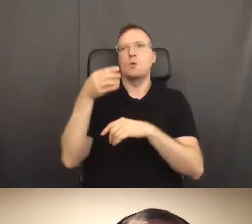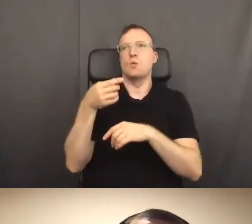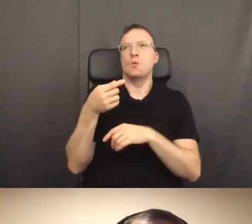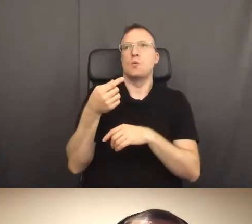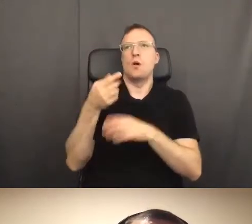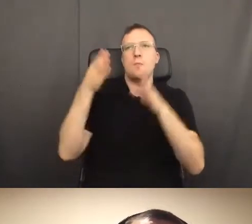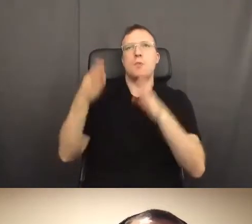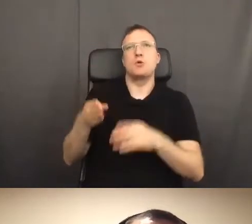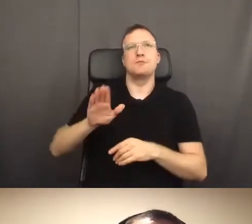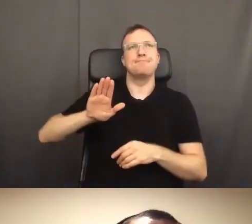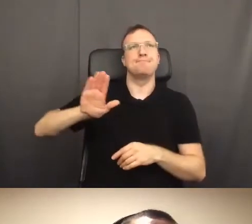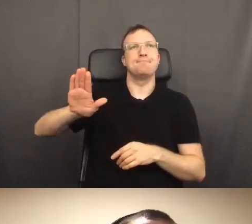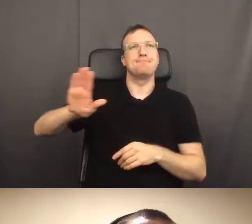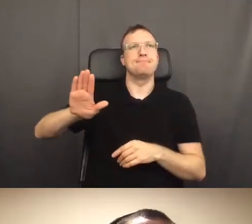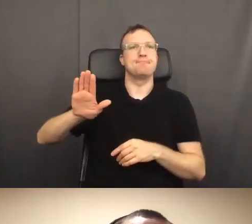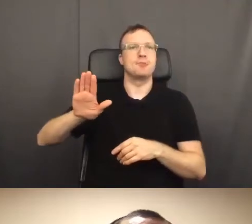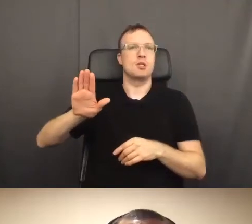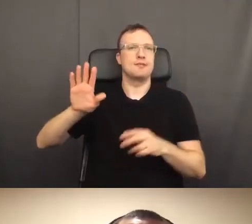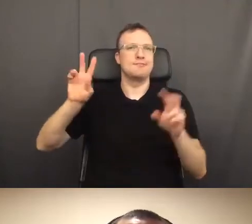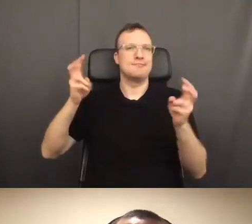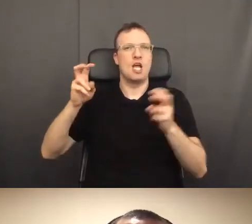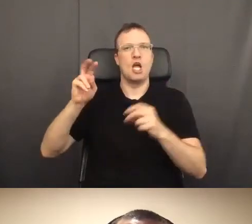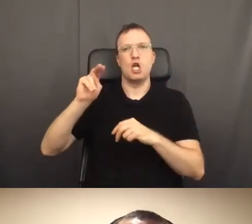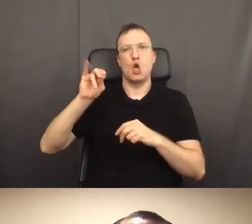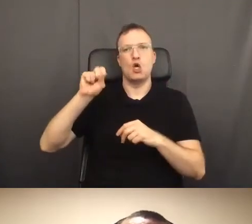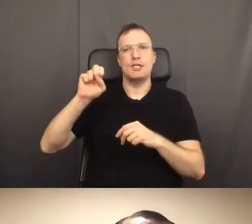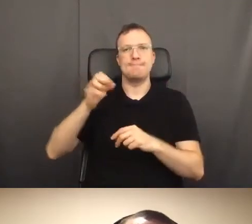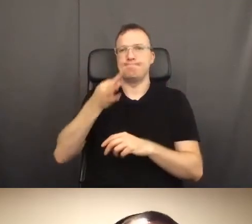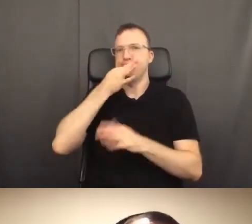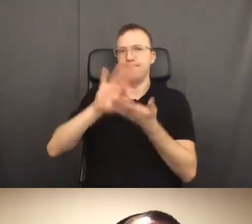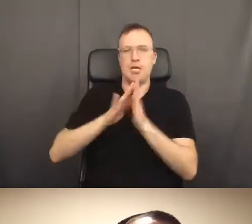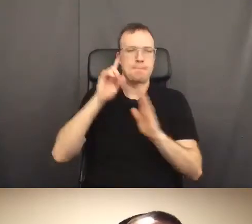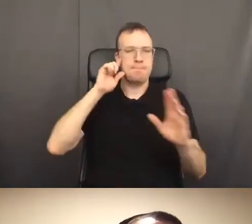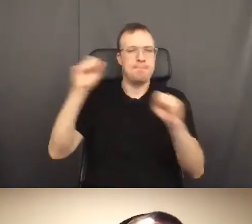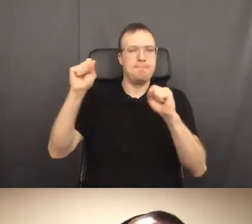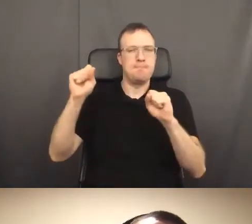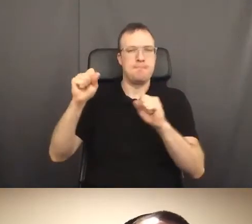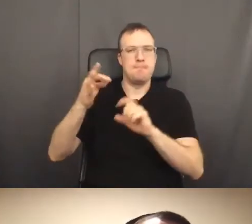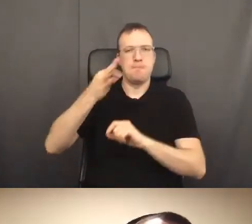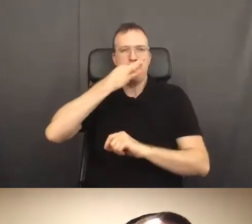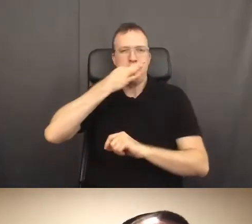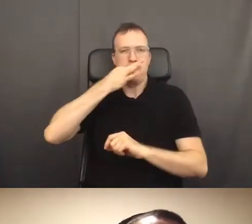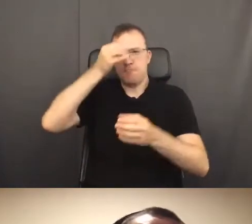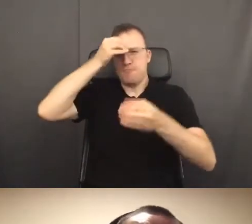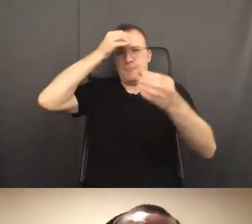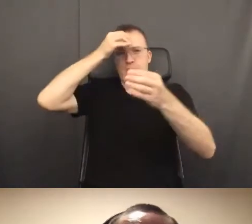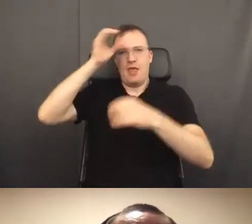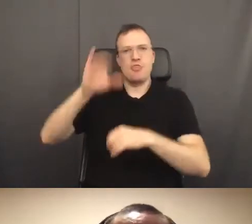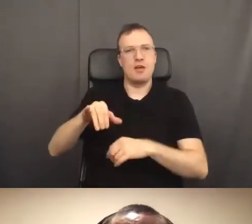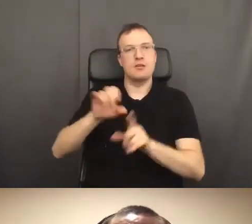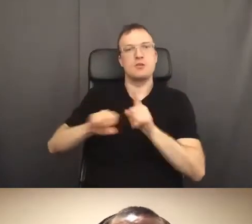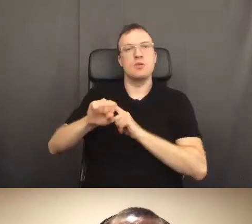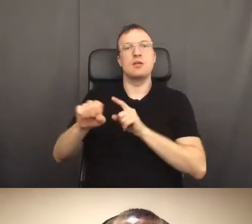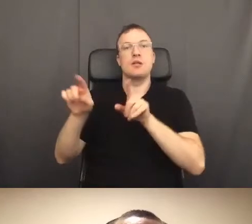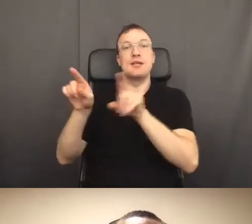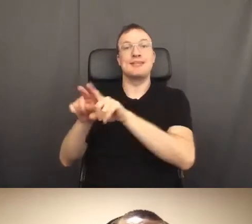like in this case, noise, mastery of noise, is a situation is a bit similar